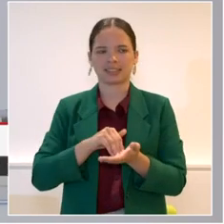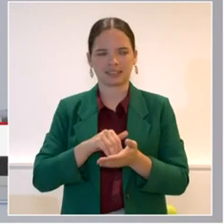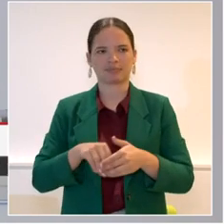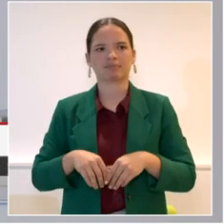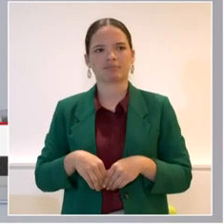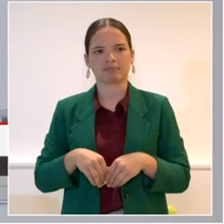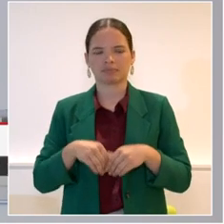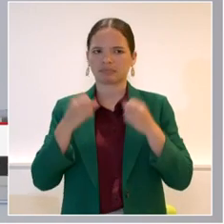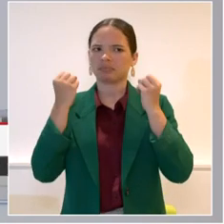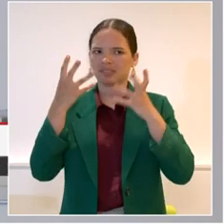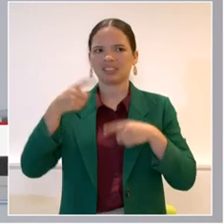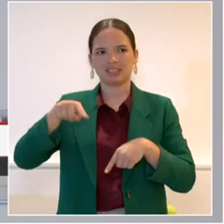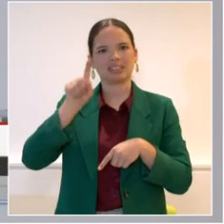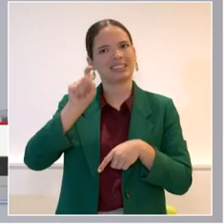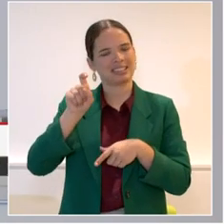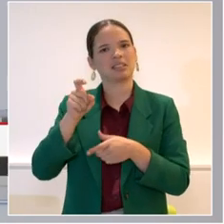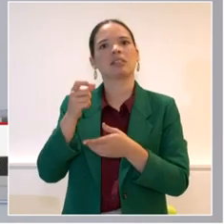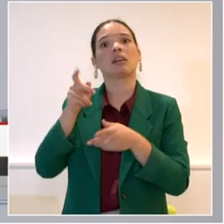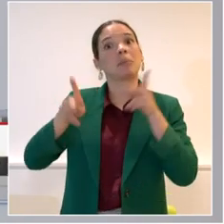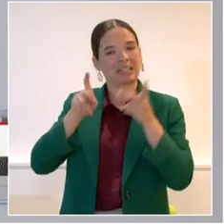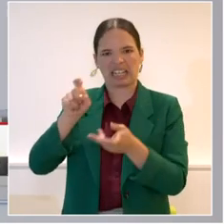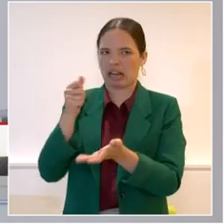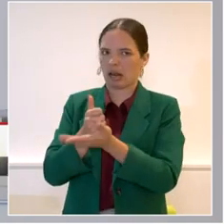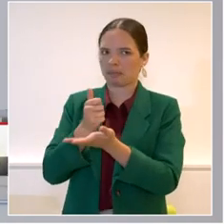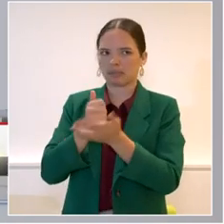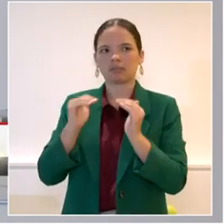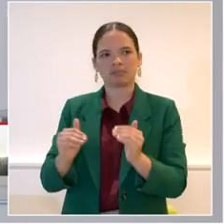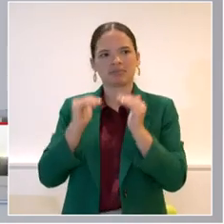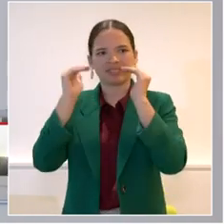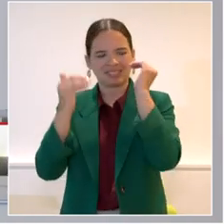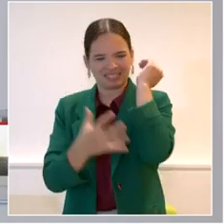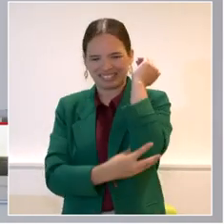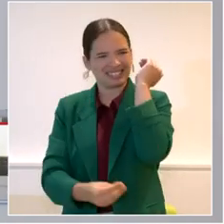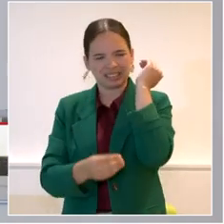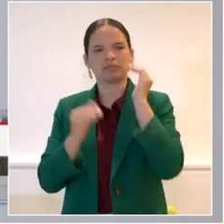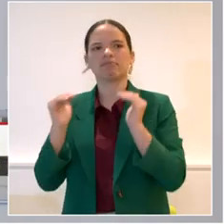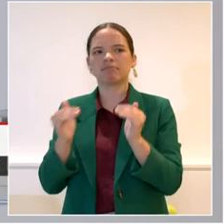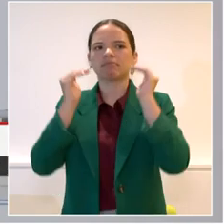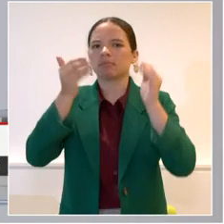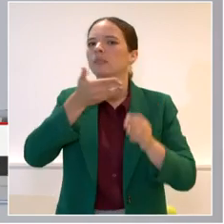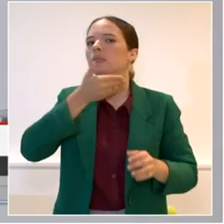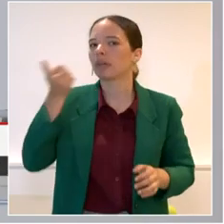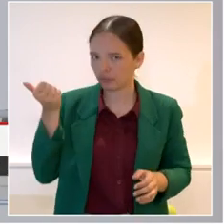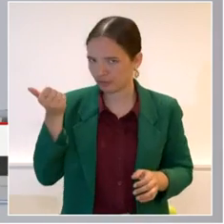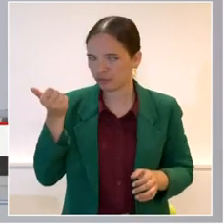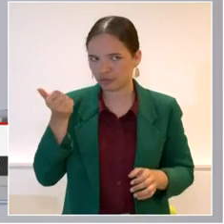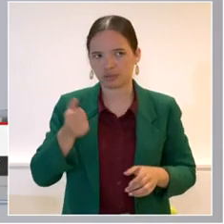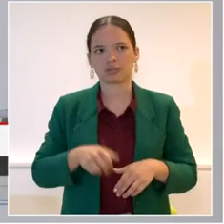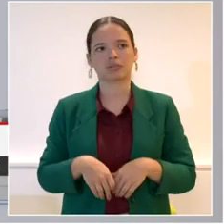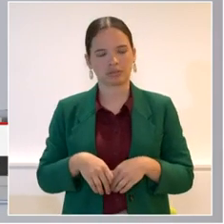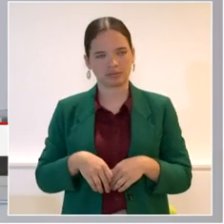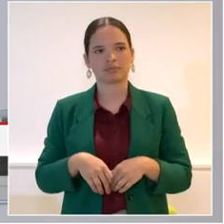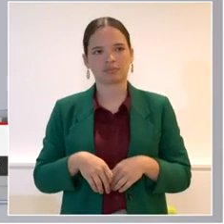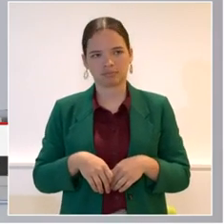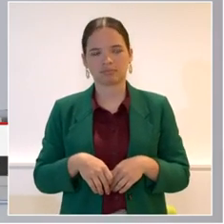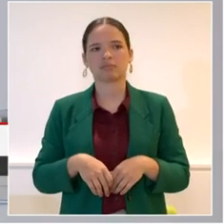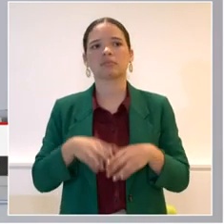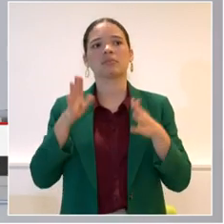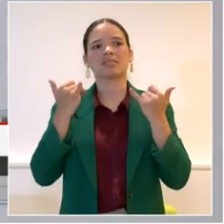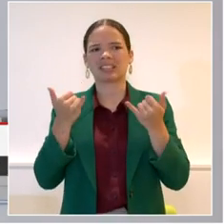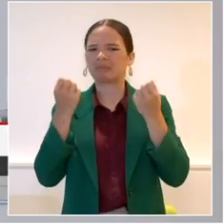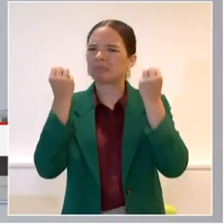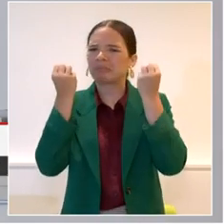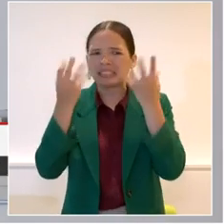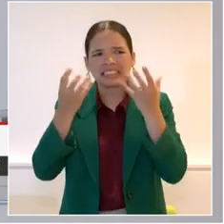here in the district with the tools that they need. We have so many tools, but we don't always have the right tools to help people.